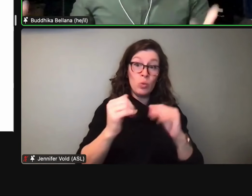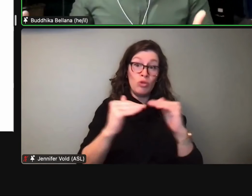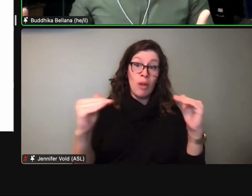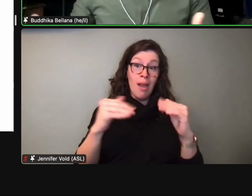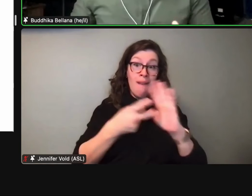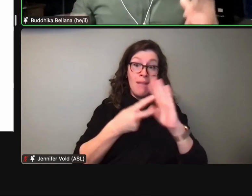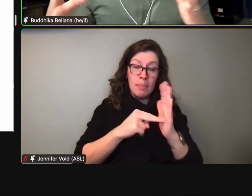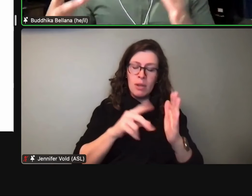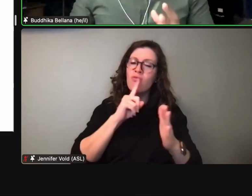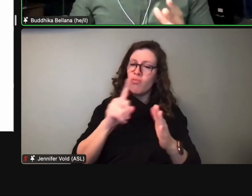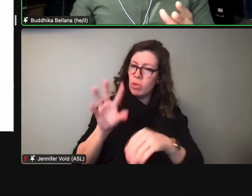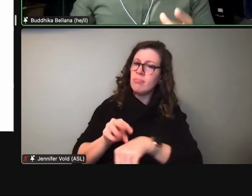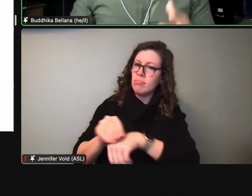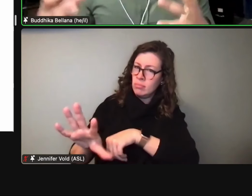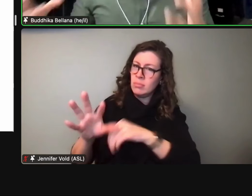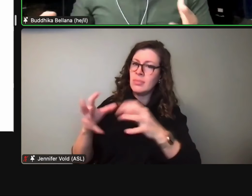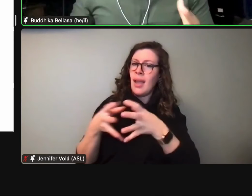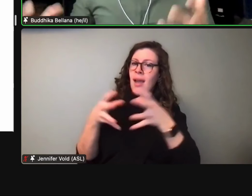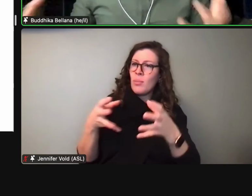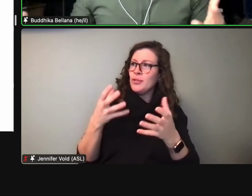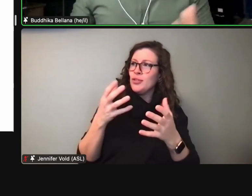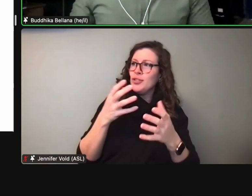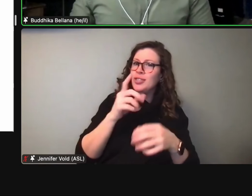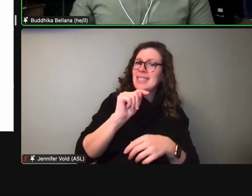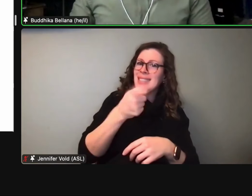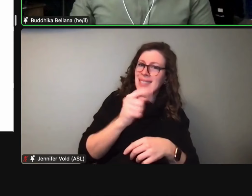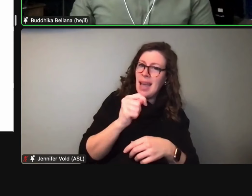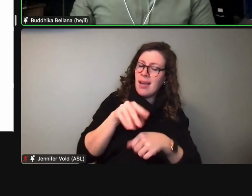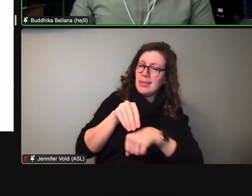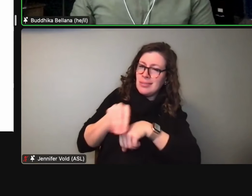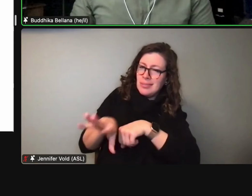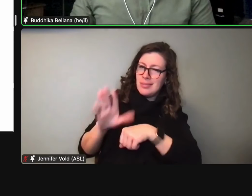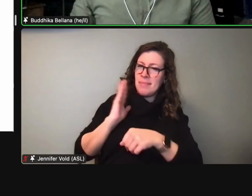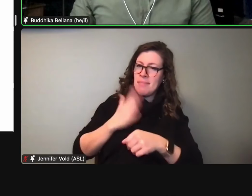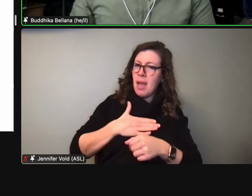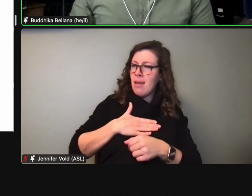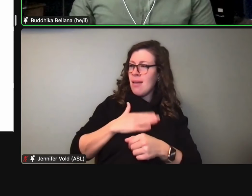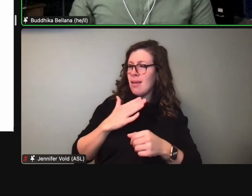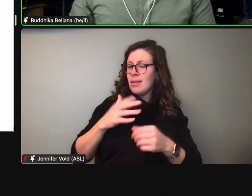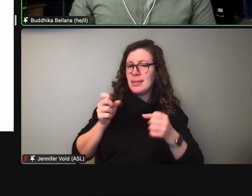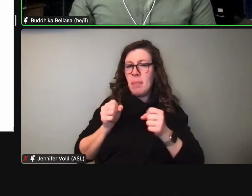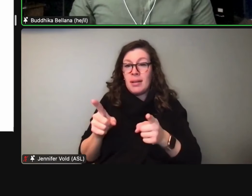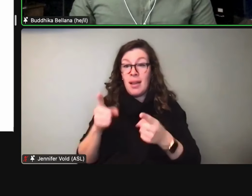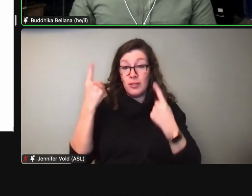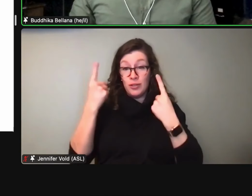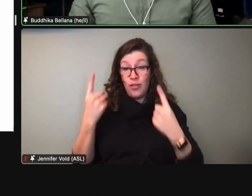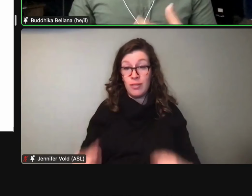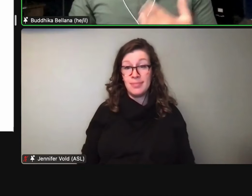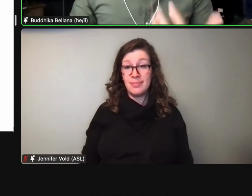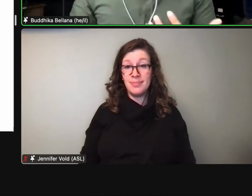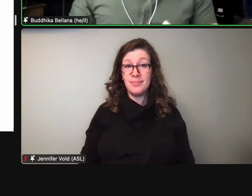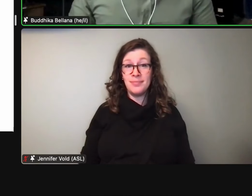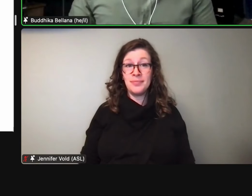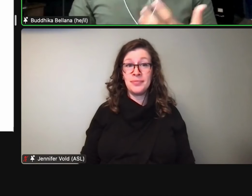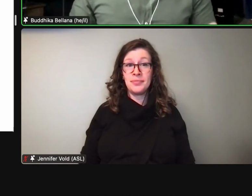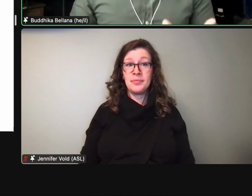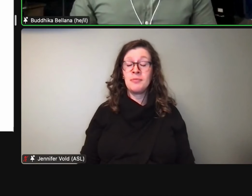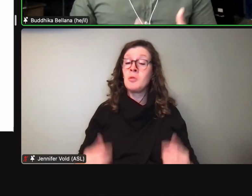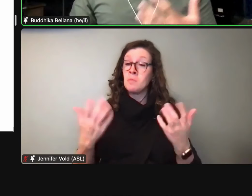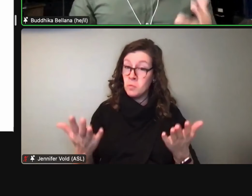the extent to which that text persisted and shaped their spontaneous thoughts. So I'm saying